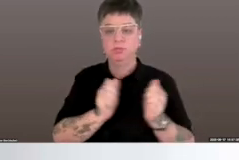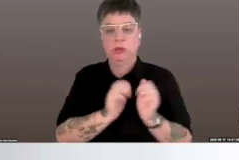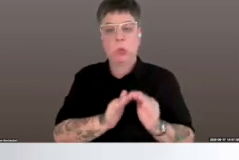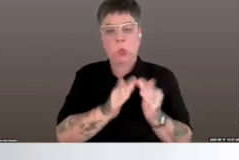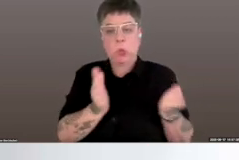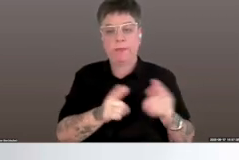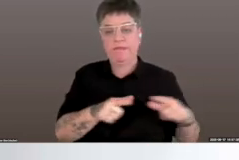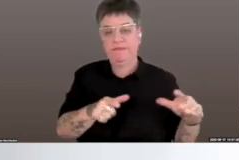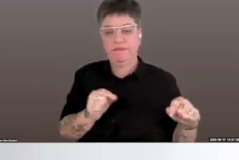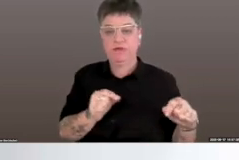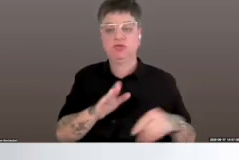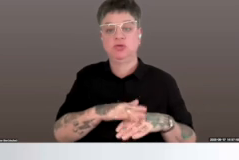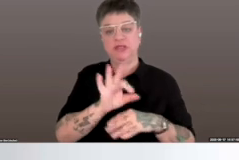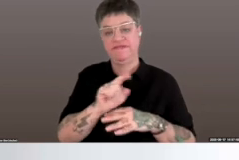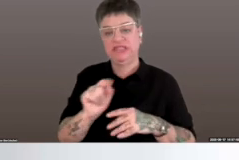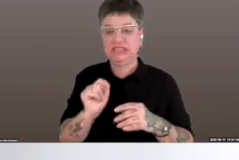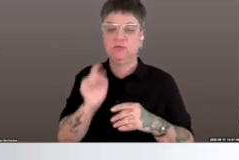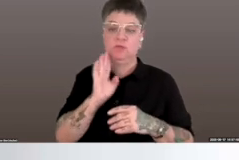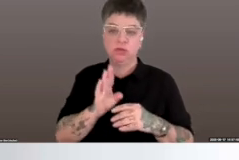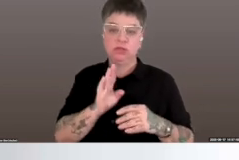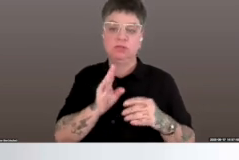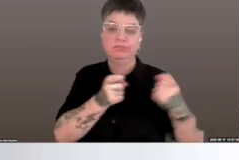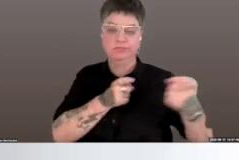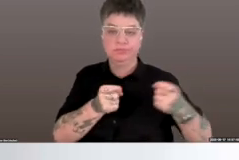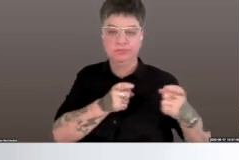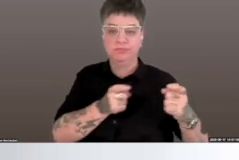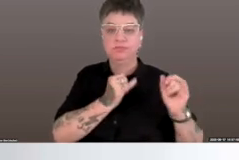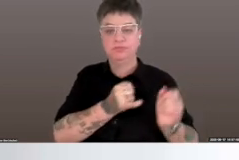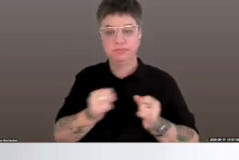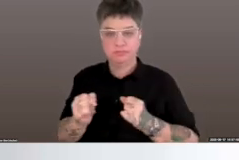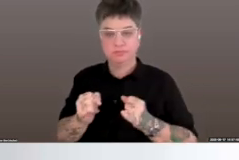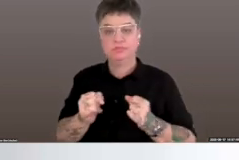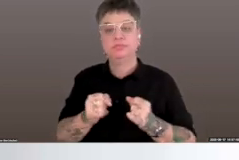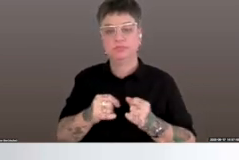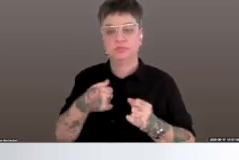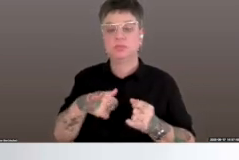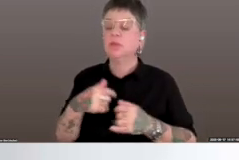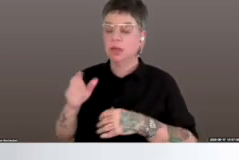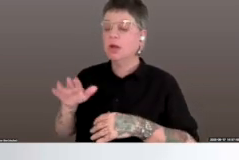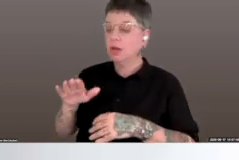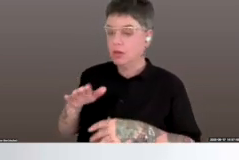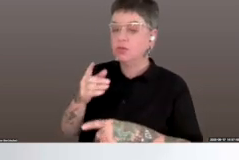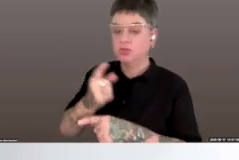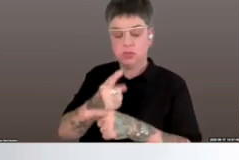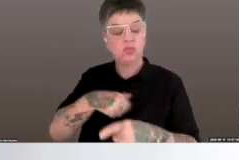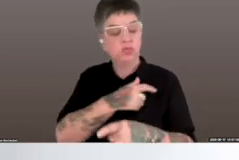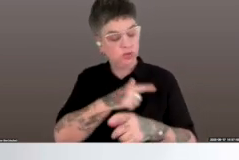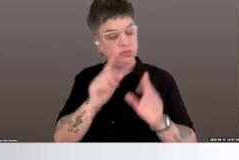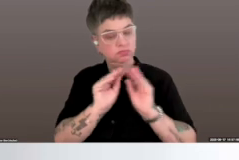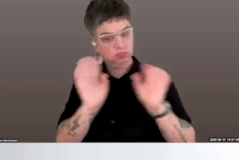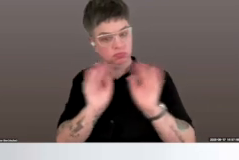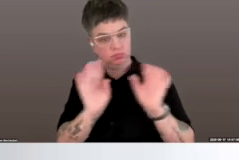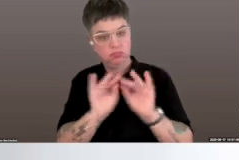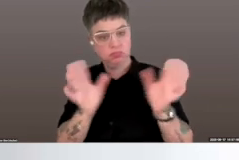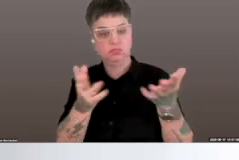a case-by-case basis. Okay, so we're in fact working with some of those fleets, and we just want to get clarification.